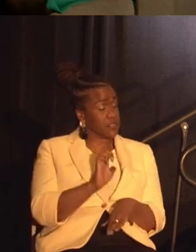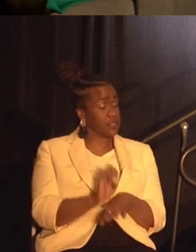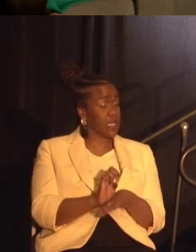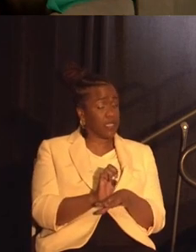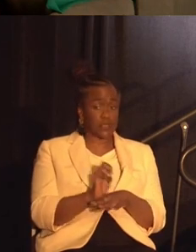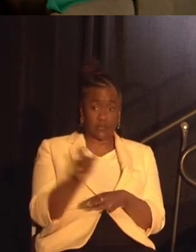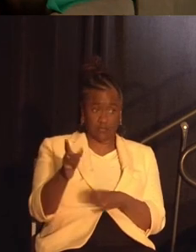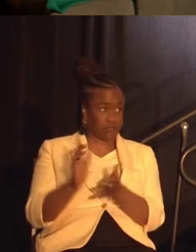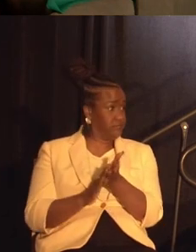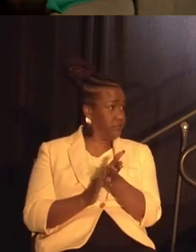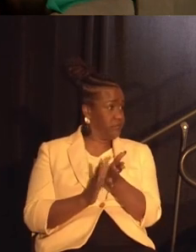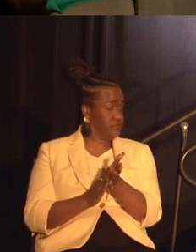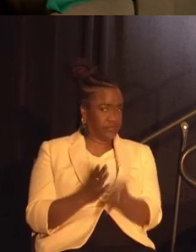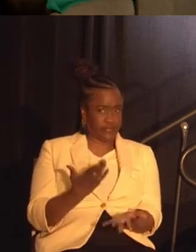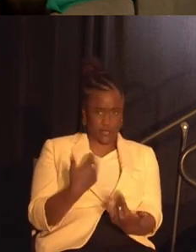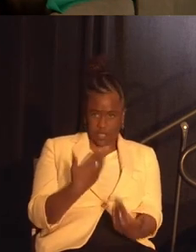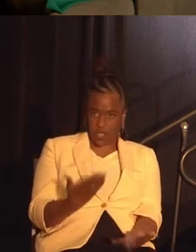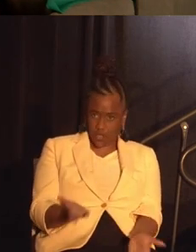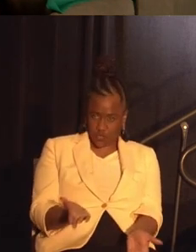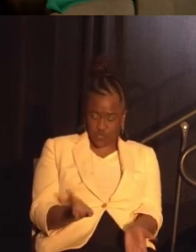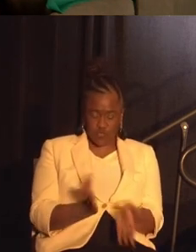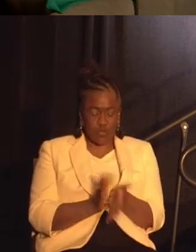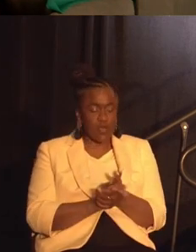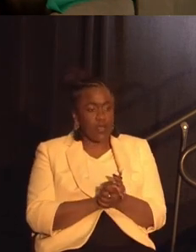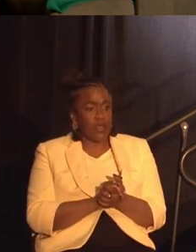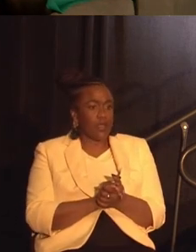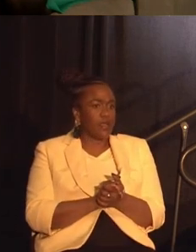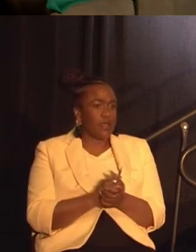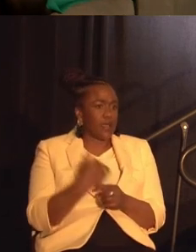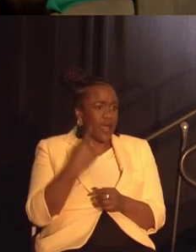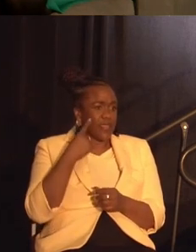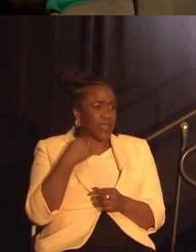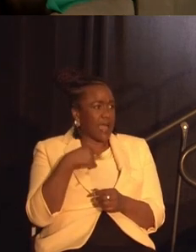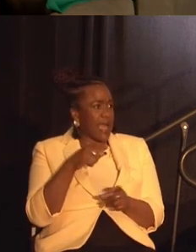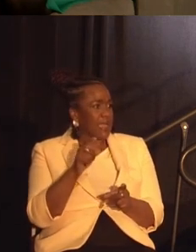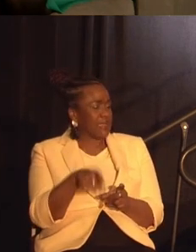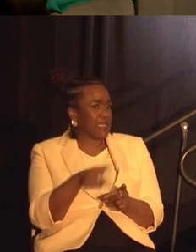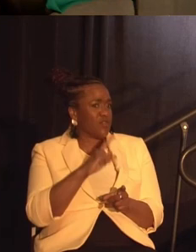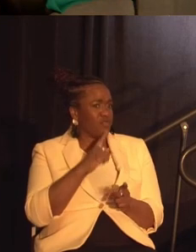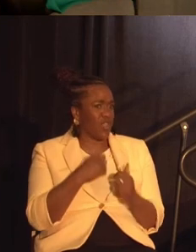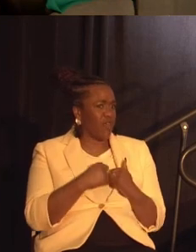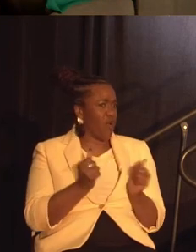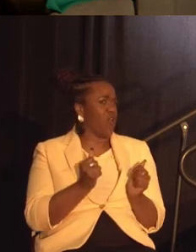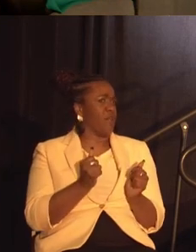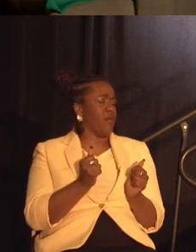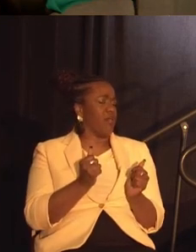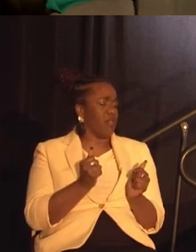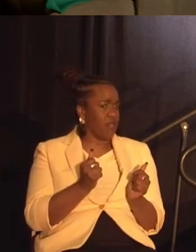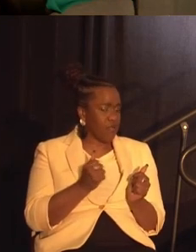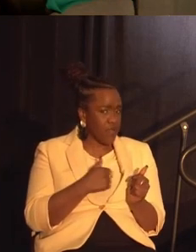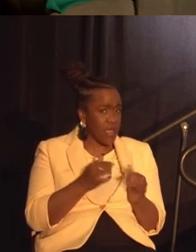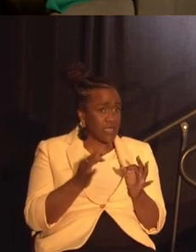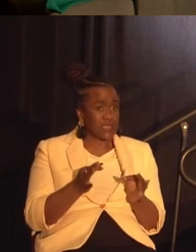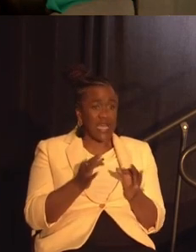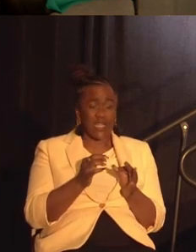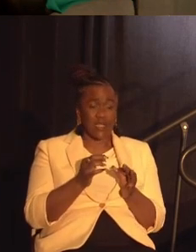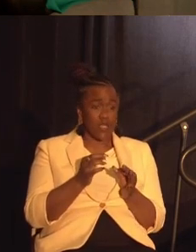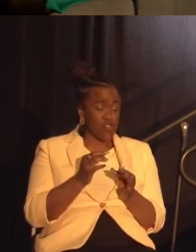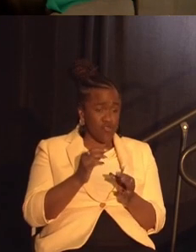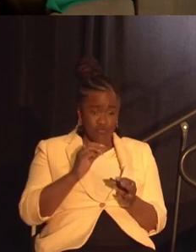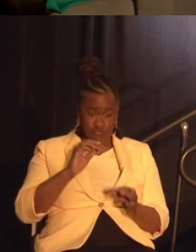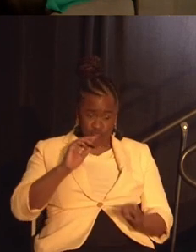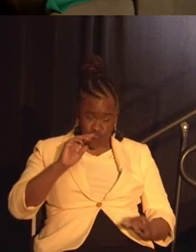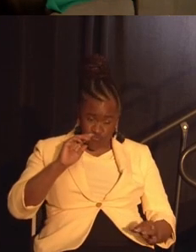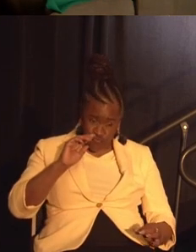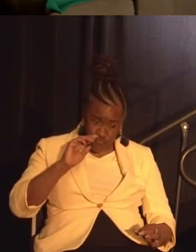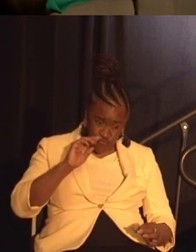Thank you. Congrats to me. And I think that I was so vulnerable, and I decided to write up to the minute